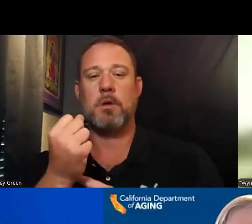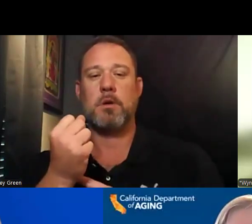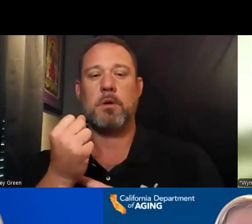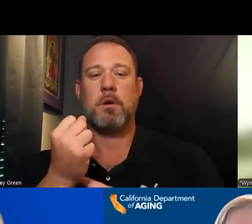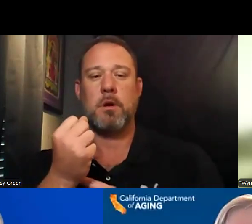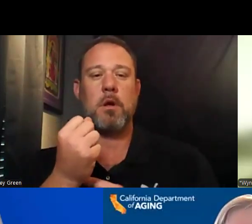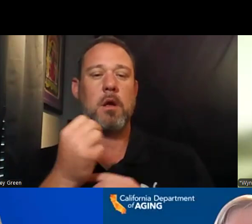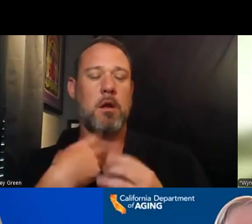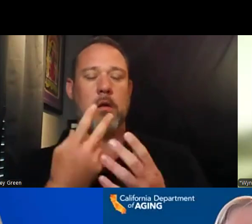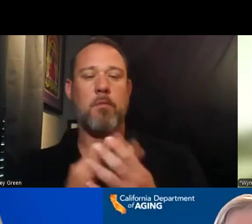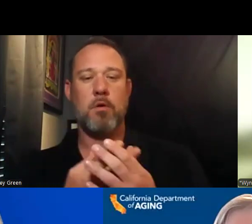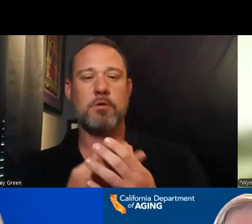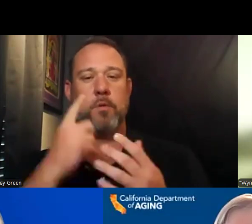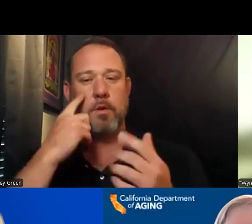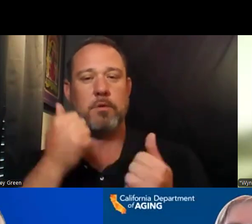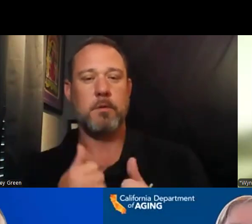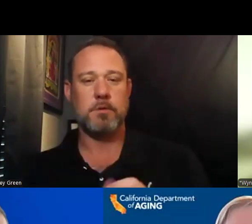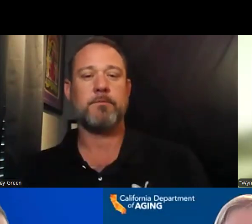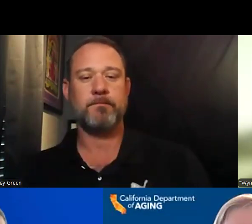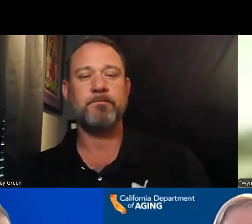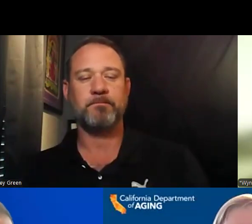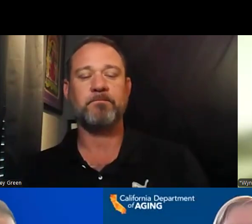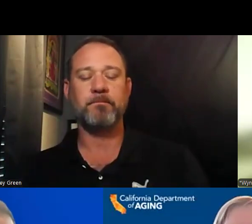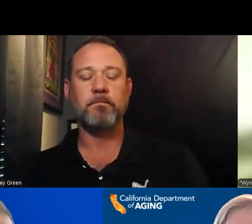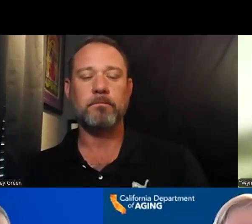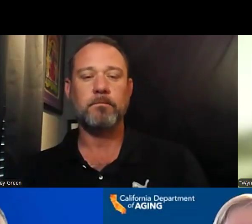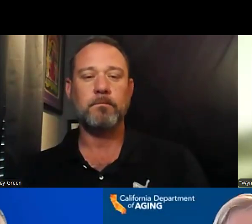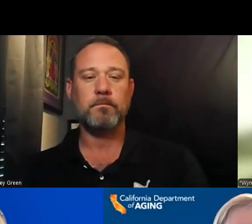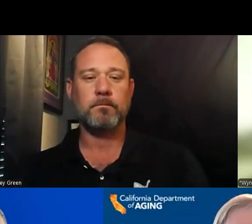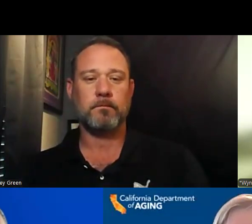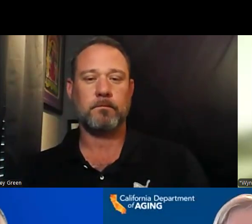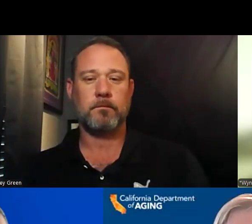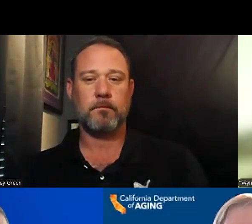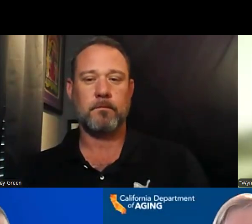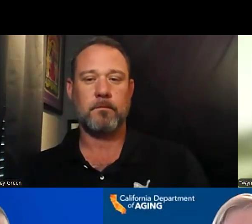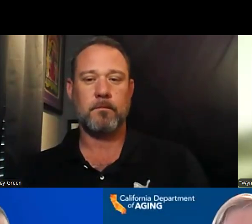the great partnership with the Alzheimer's Commission here. So thank you so much.